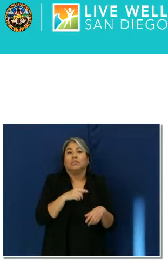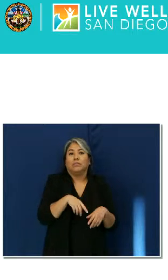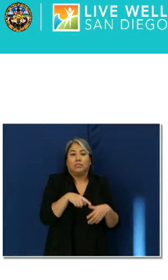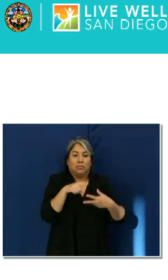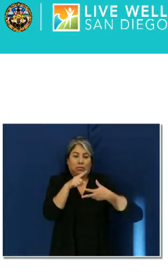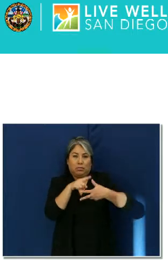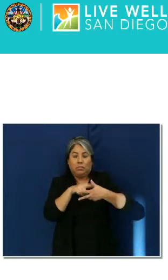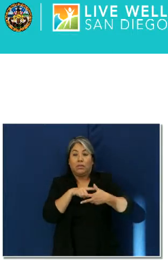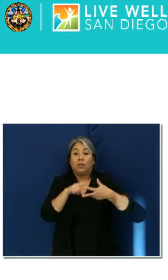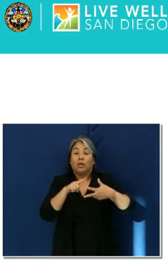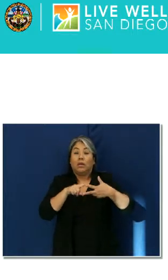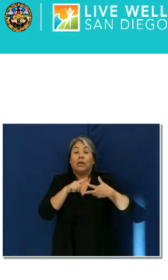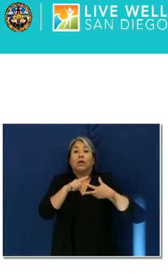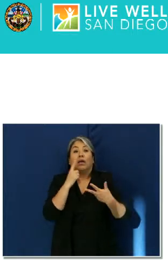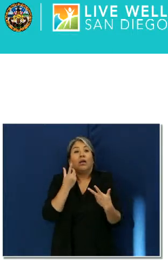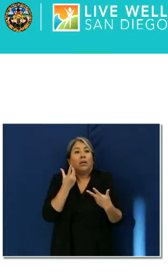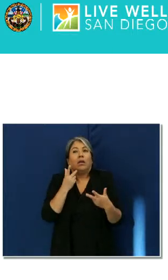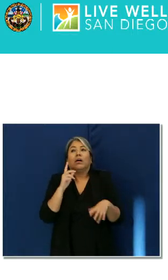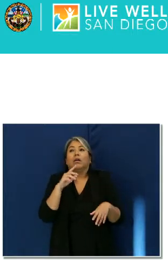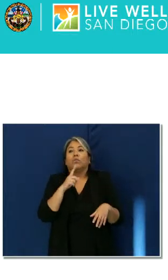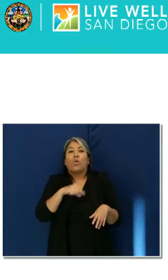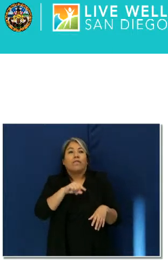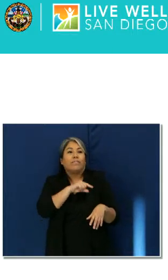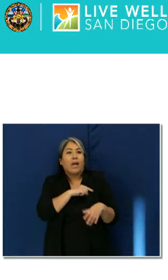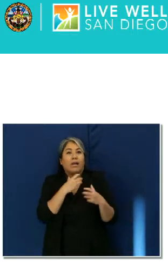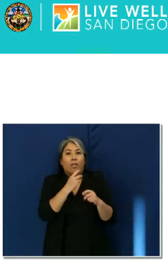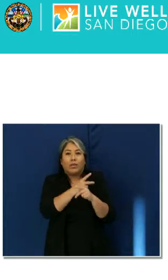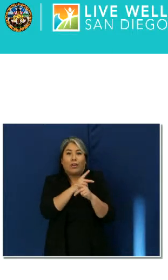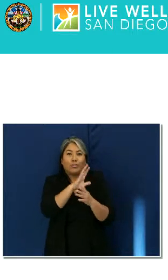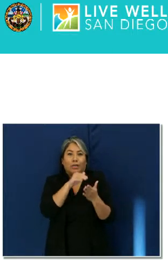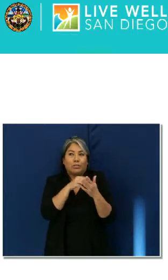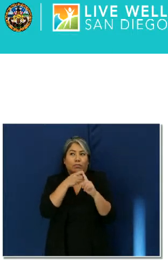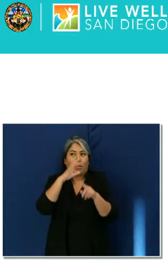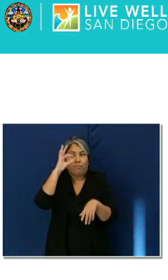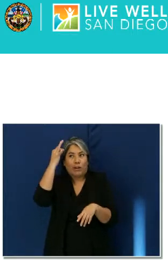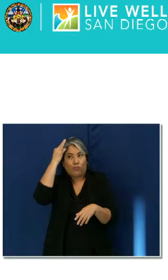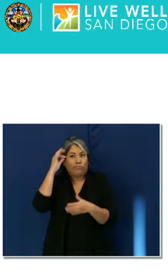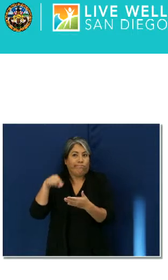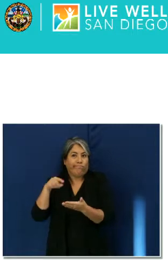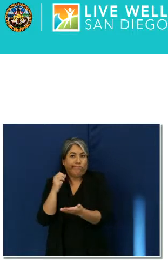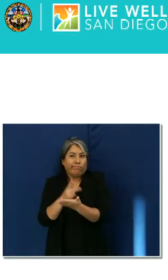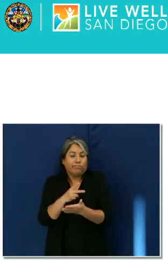federally qualified health care centers, as well as rural